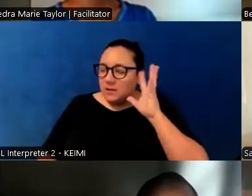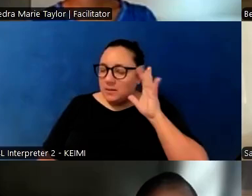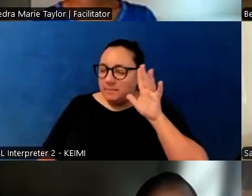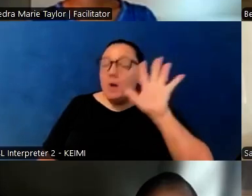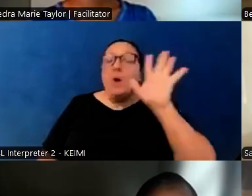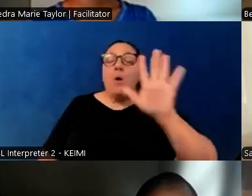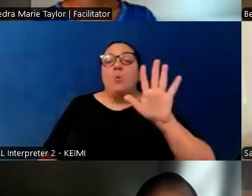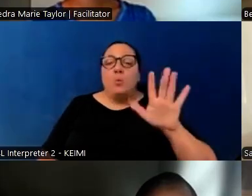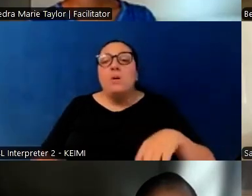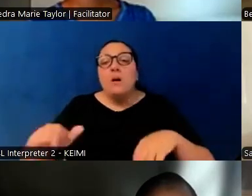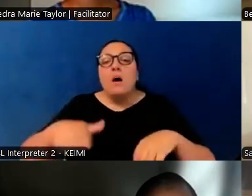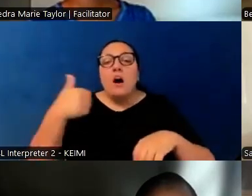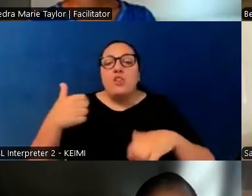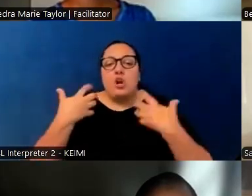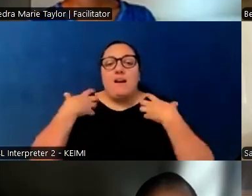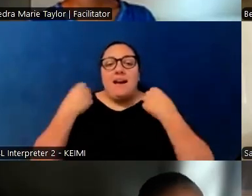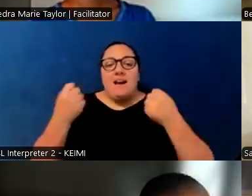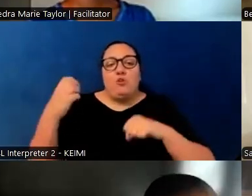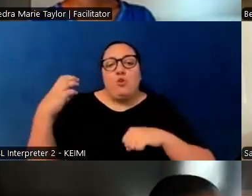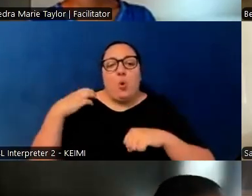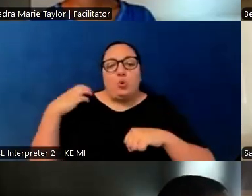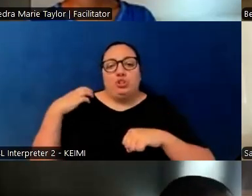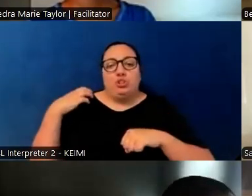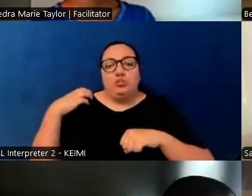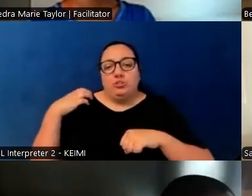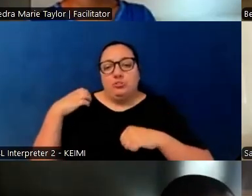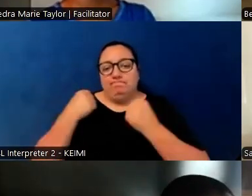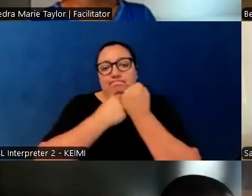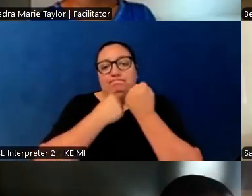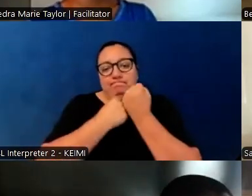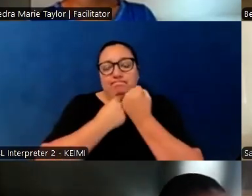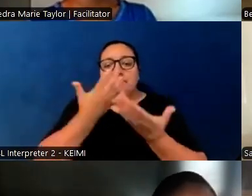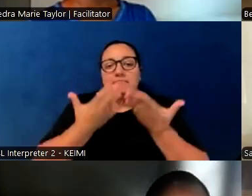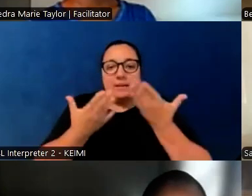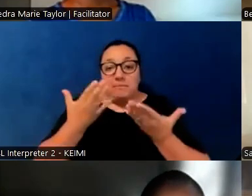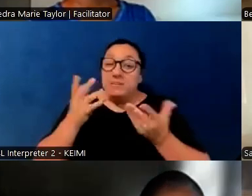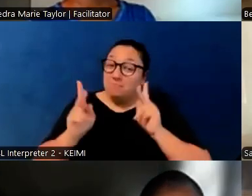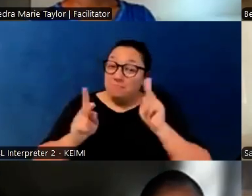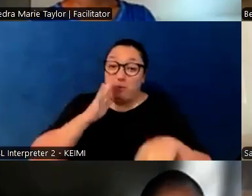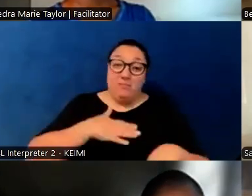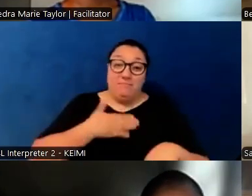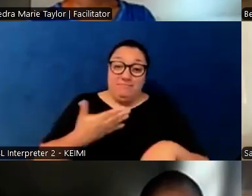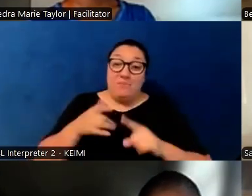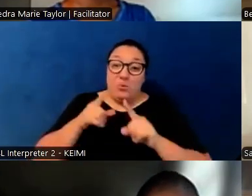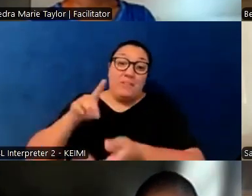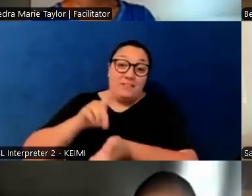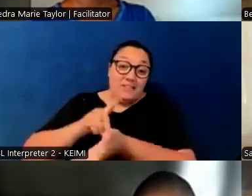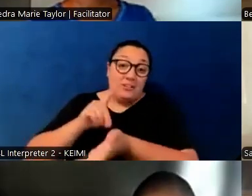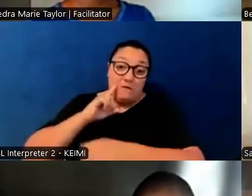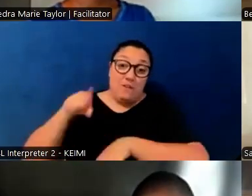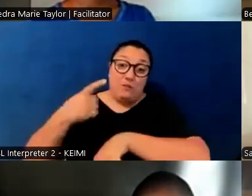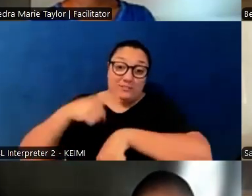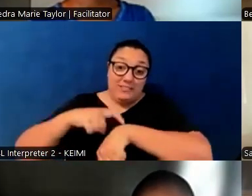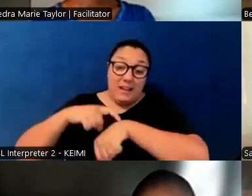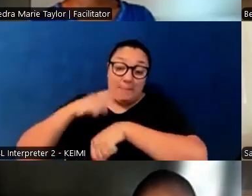additional health coaching was something that somebody, like having a little extra money might mean people go to the doctor for the first time in a really long